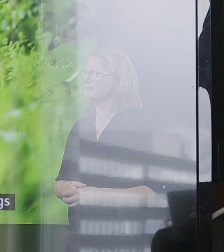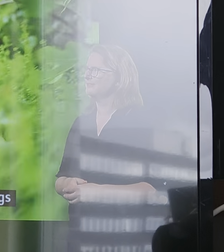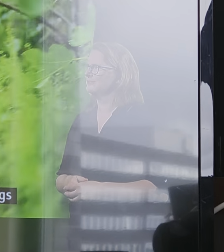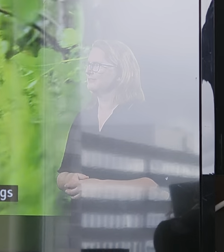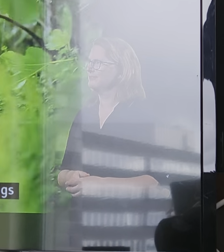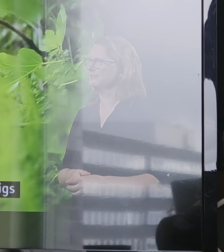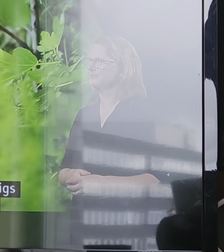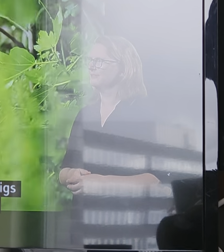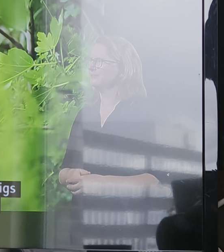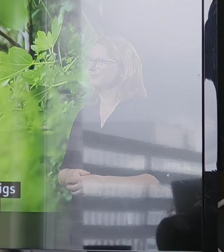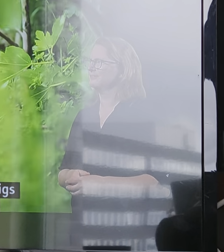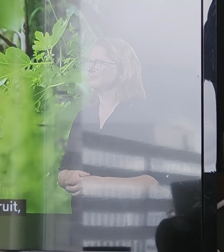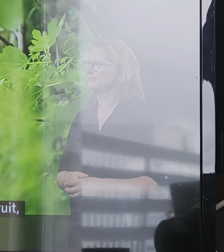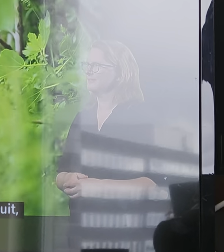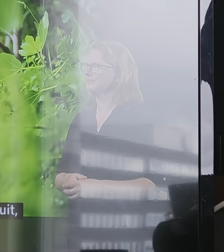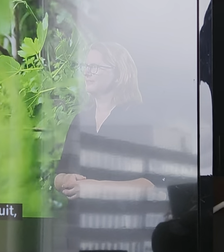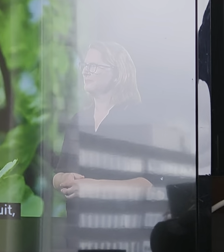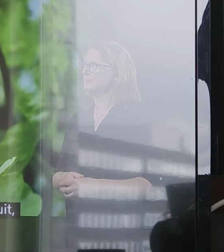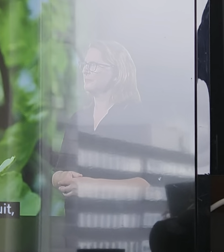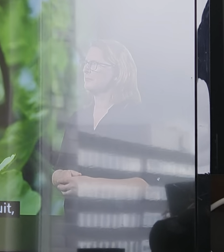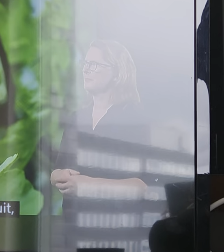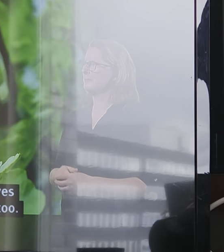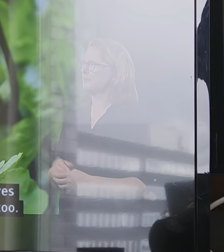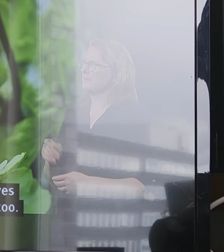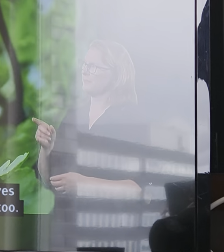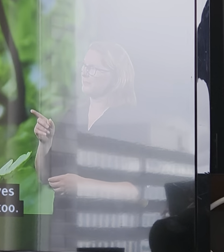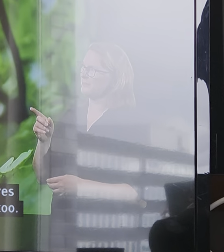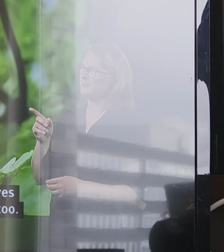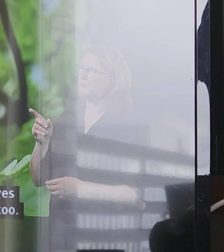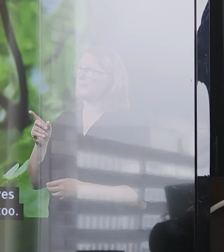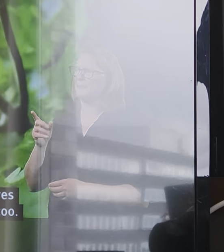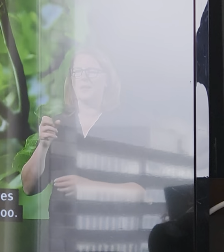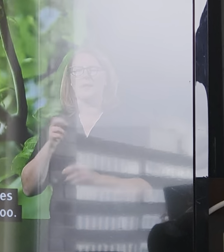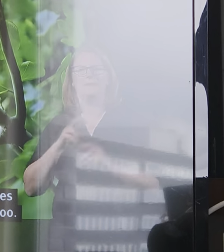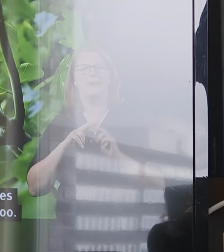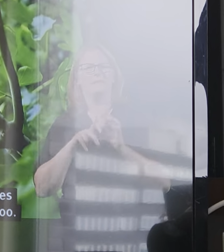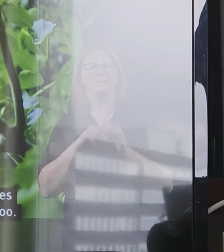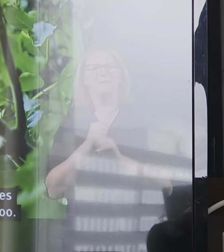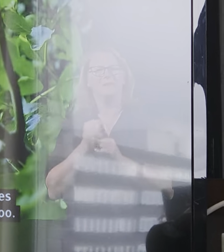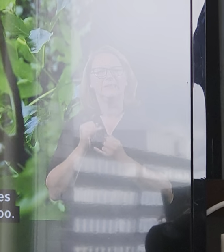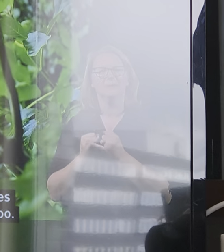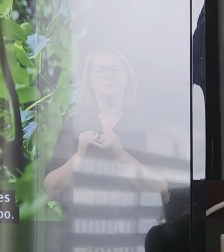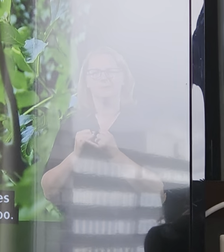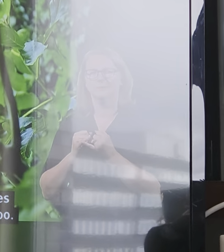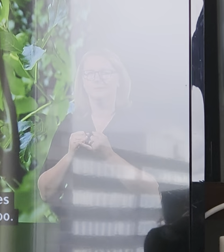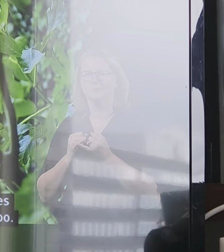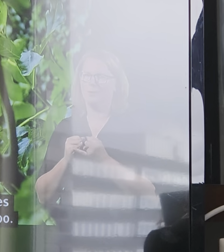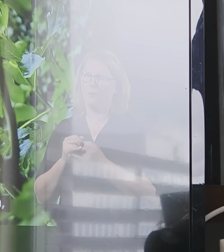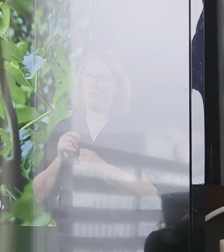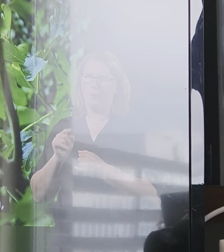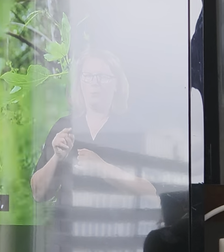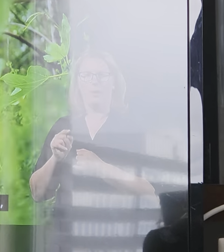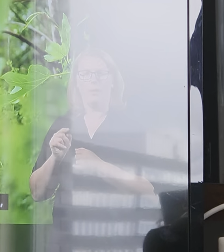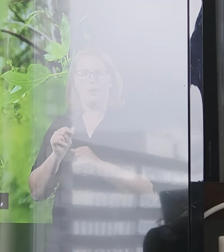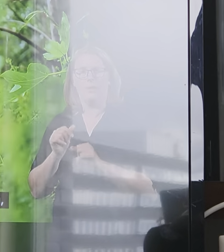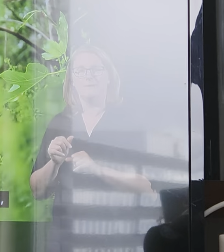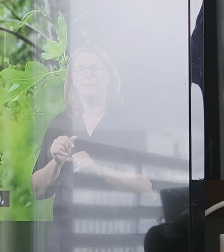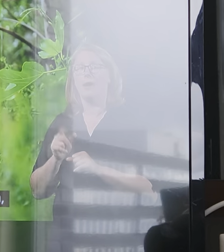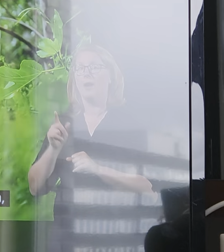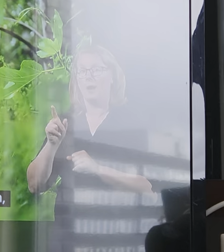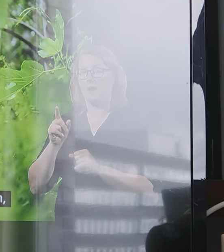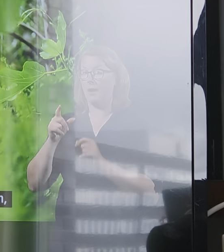I've got a couple of figs around the garden, and while I love the fruit, I've discovered the leaves are really flavoursome too. So when